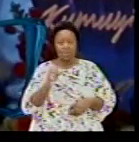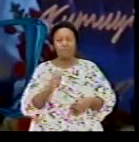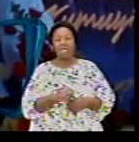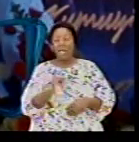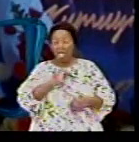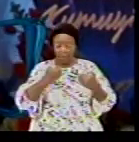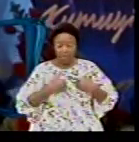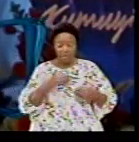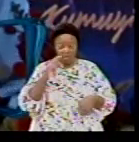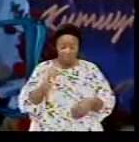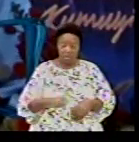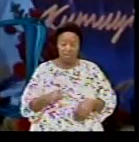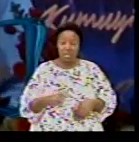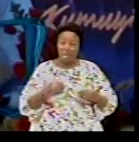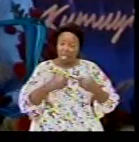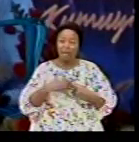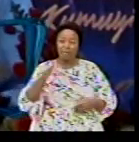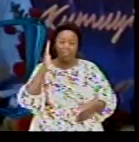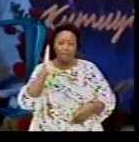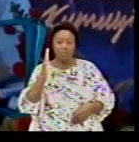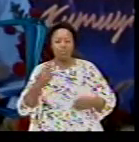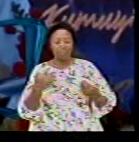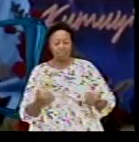I will give my testimony tonight.